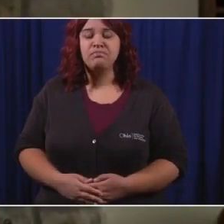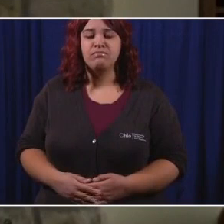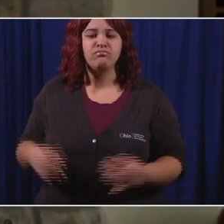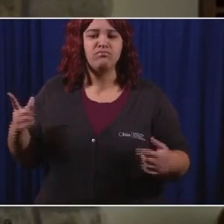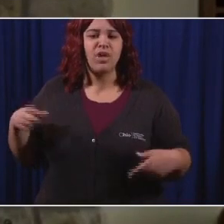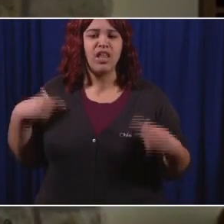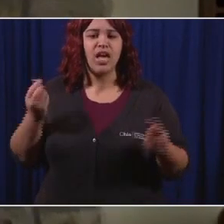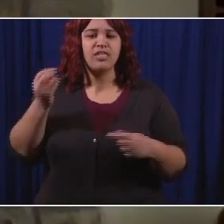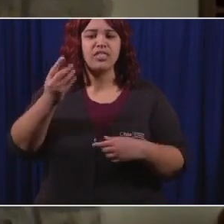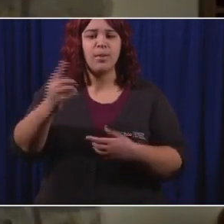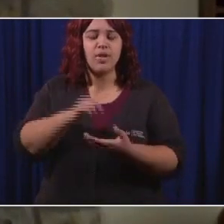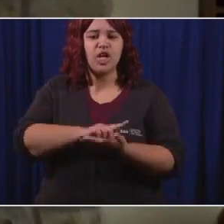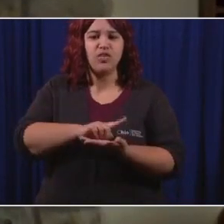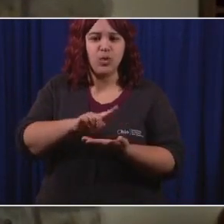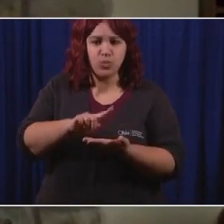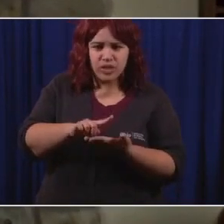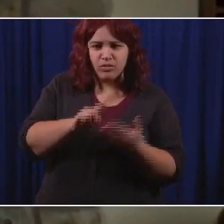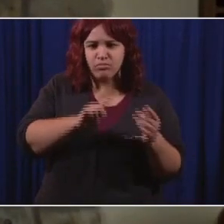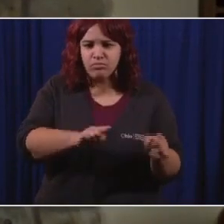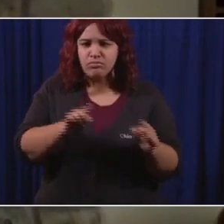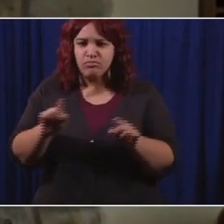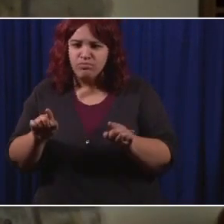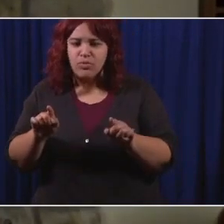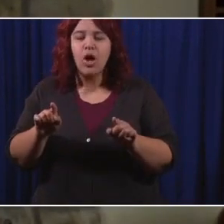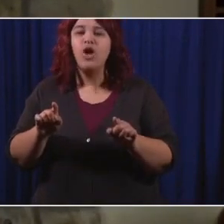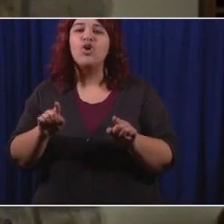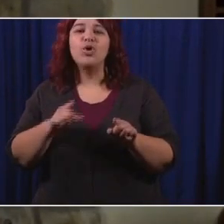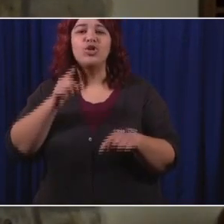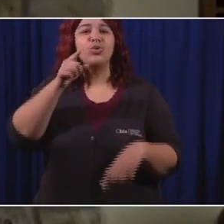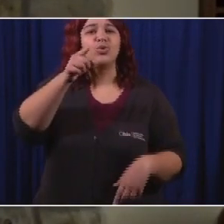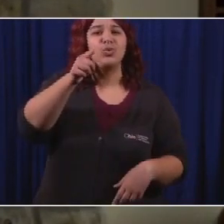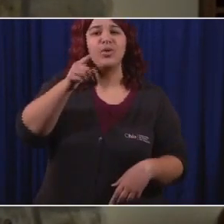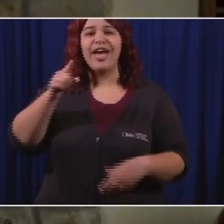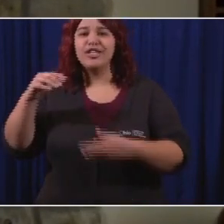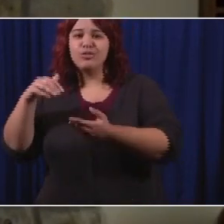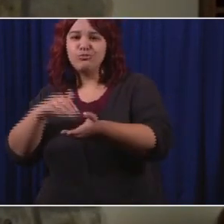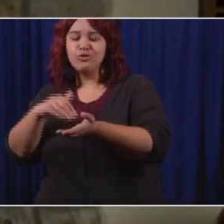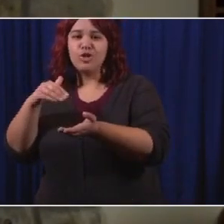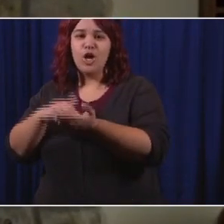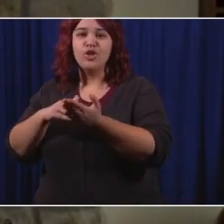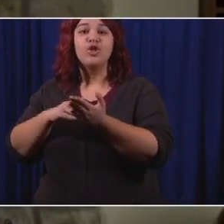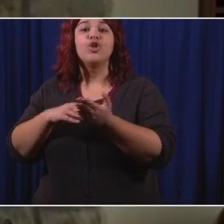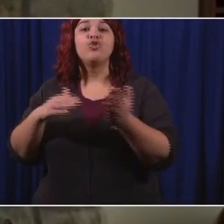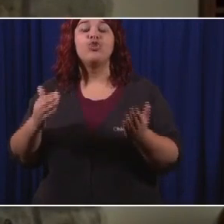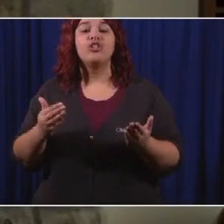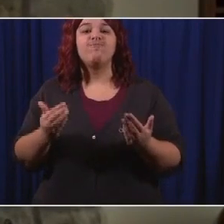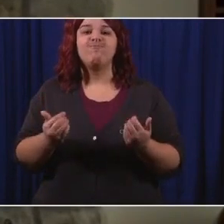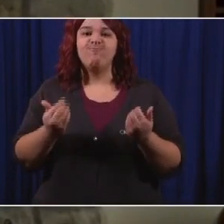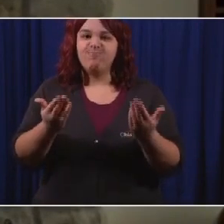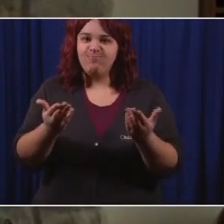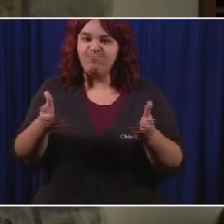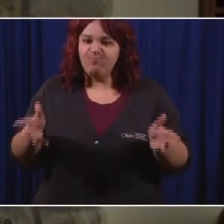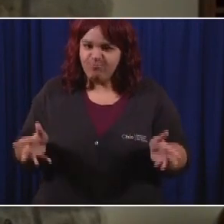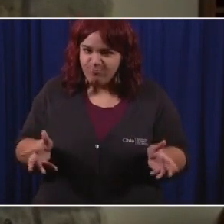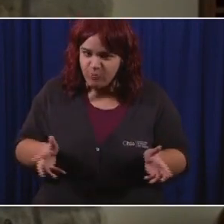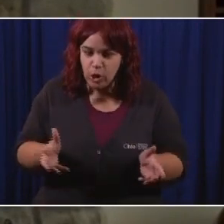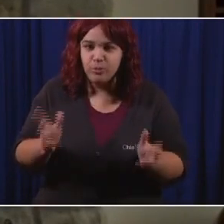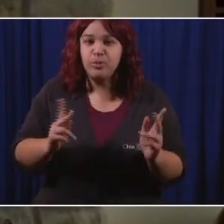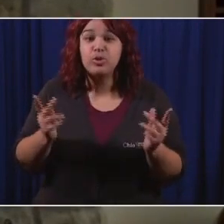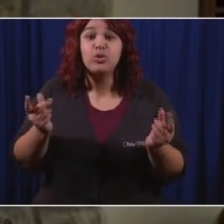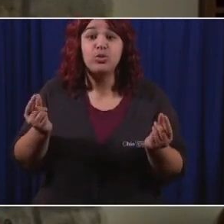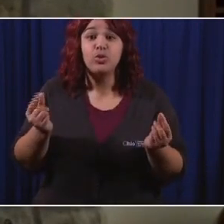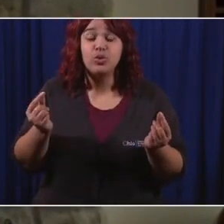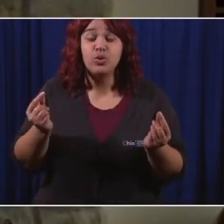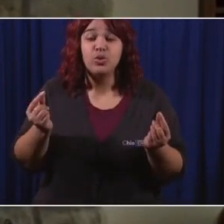couple of weeks, what's your prescription, whether it's you or the doctor, prescription for families who still insist they're on the still